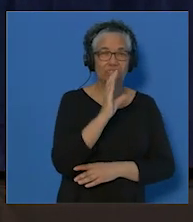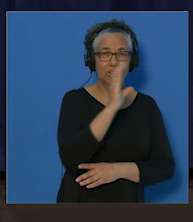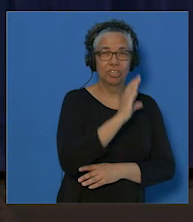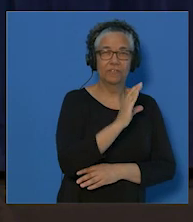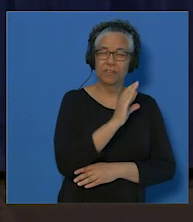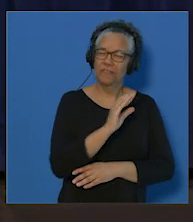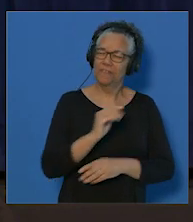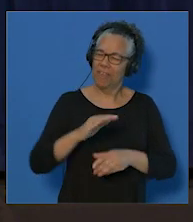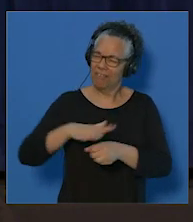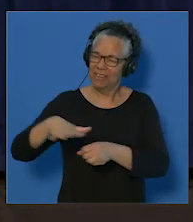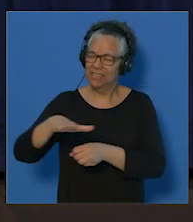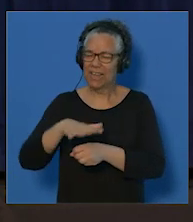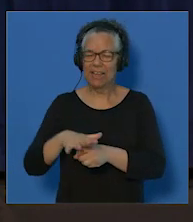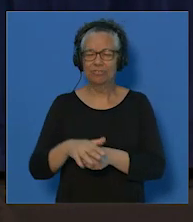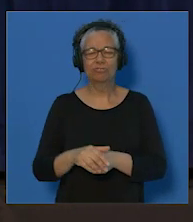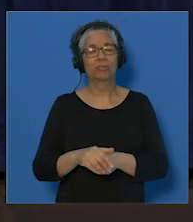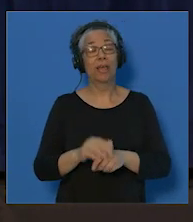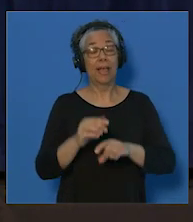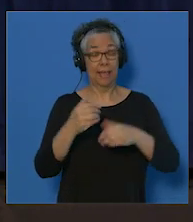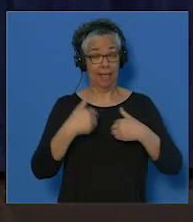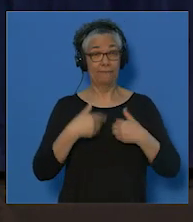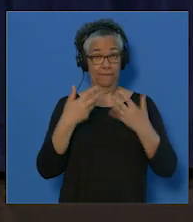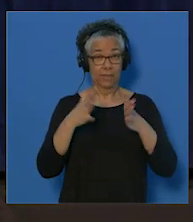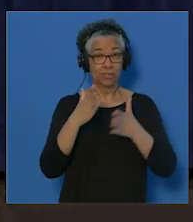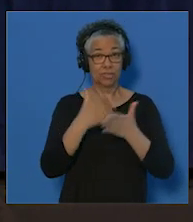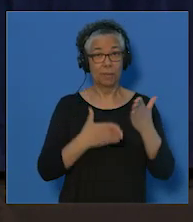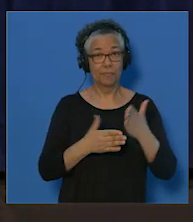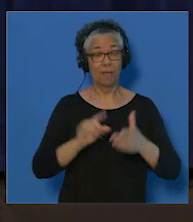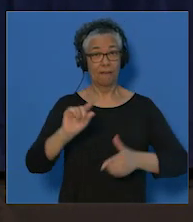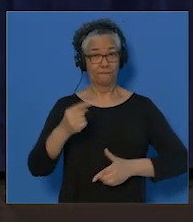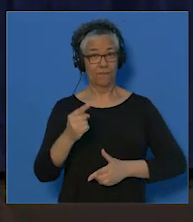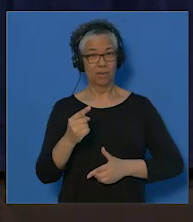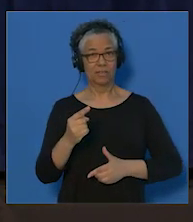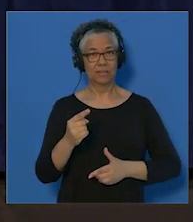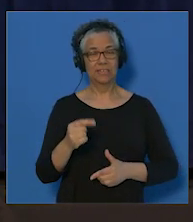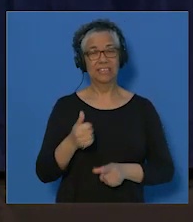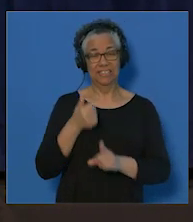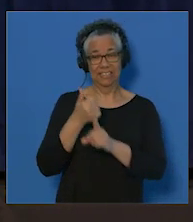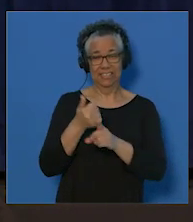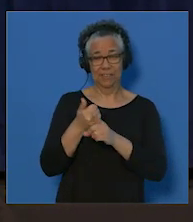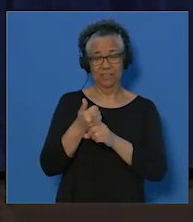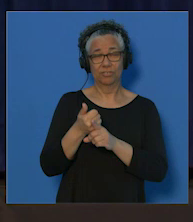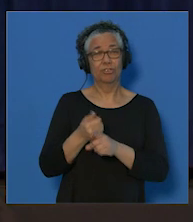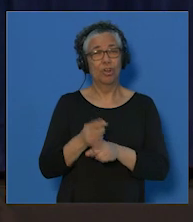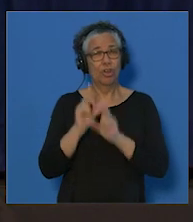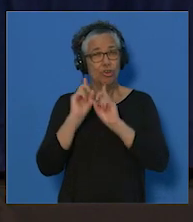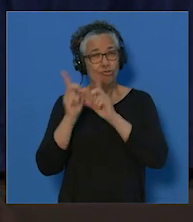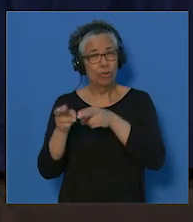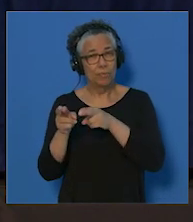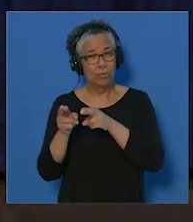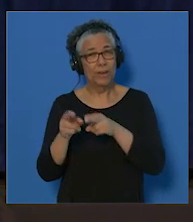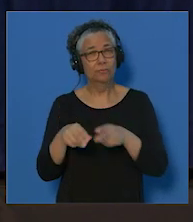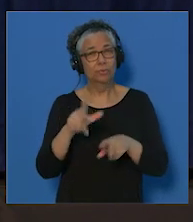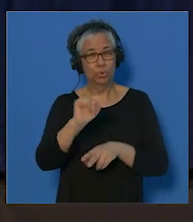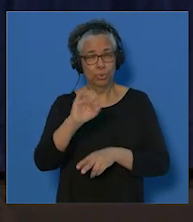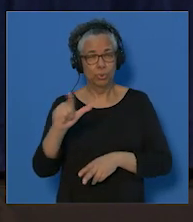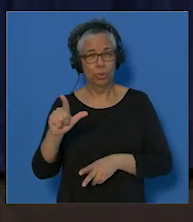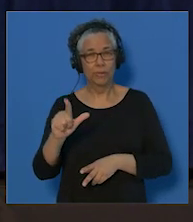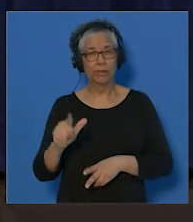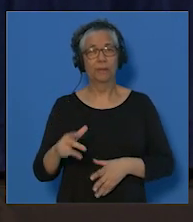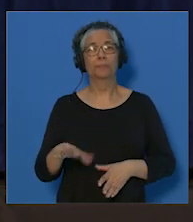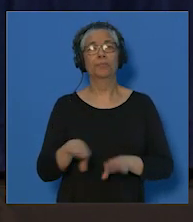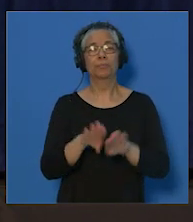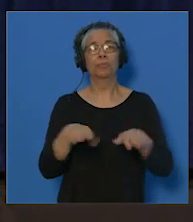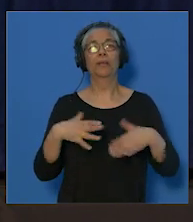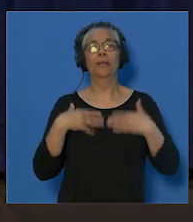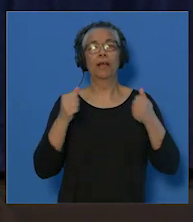have actually completed some of them. First is the self-symptom reporting tool being launched by the Bermuda Health Council, which the Minister of Health